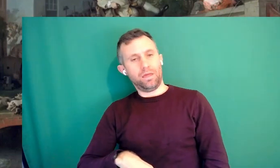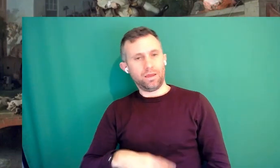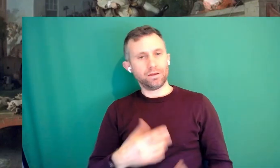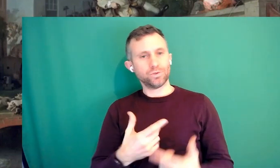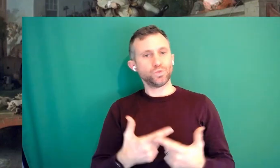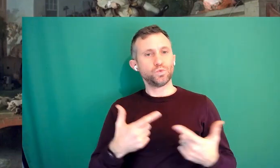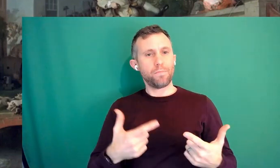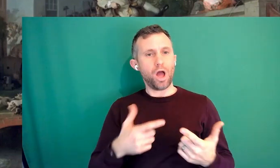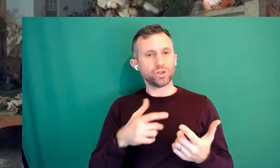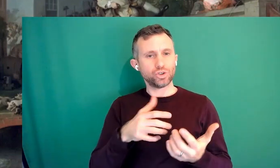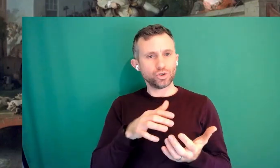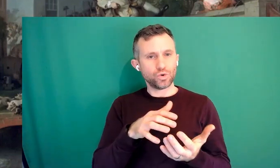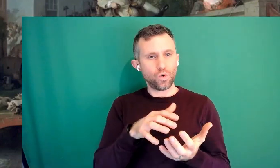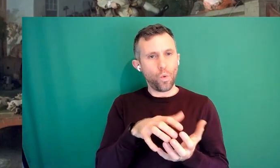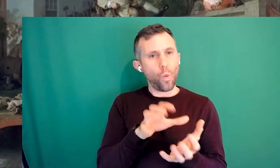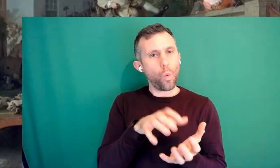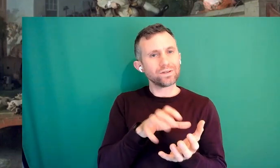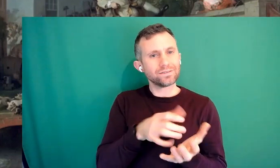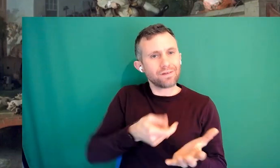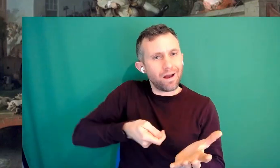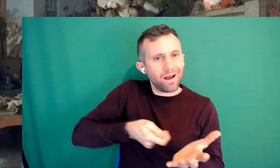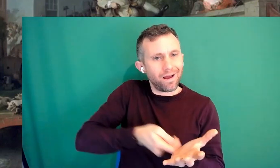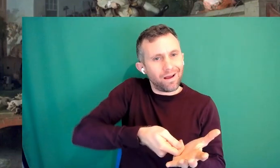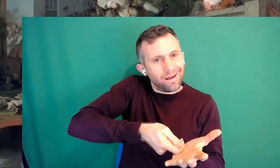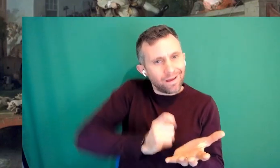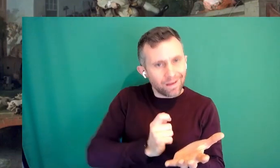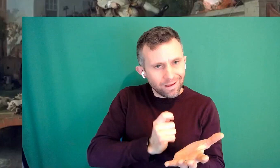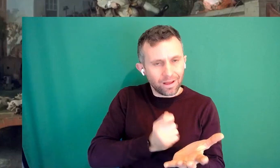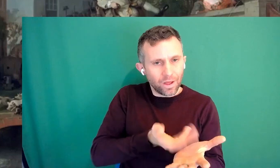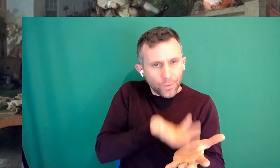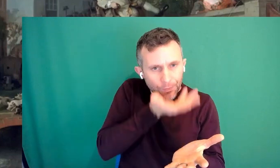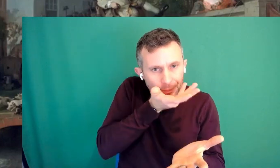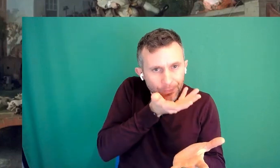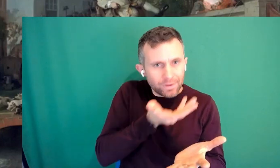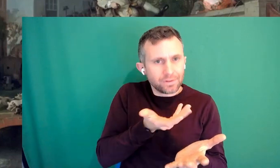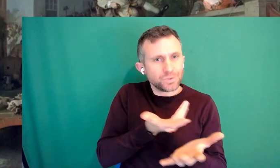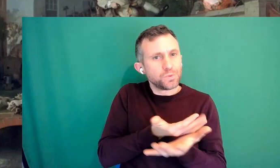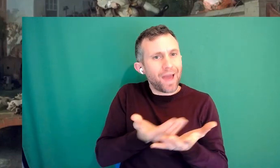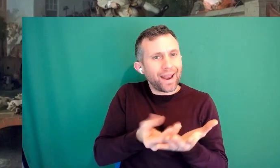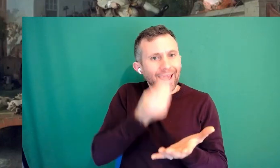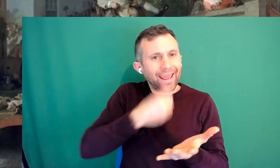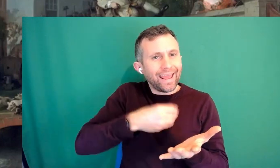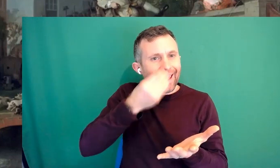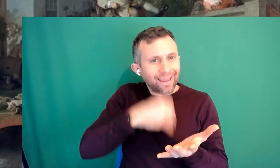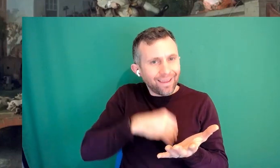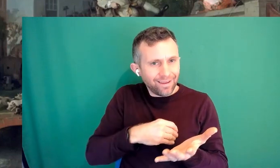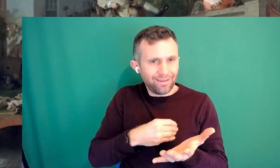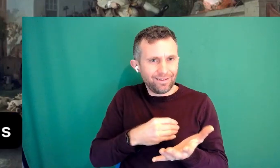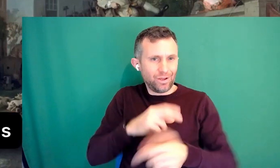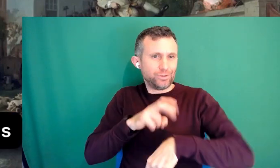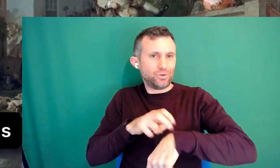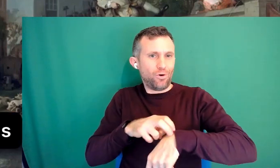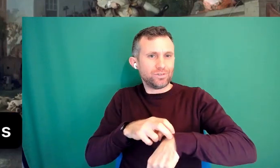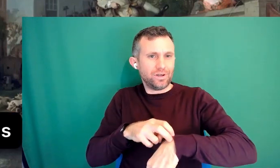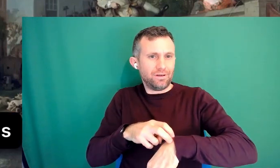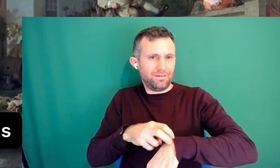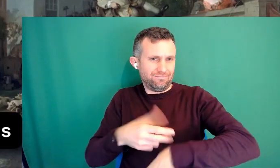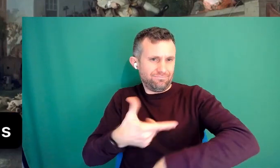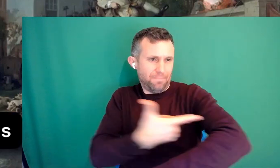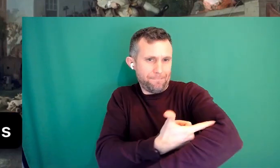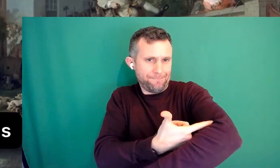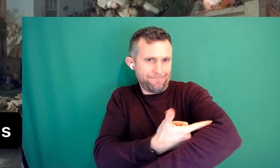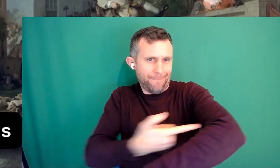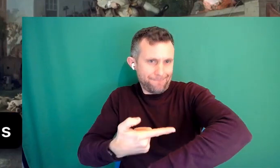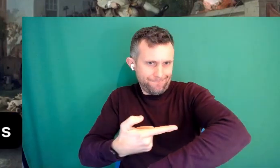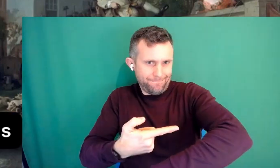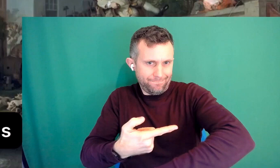pale, and this is because he is dead. And there were cases of dead men somehow still managing to vote